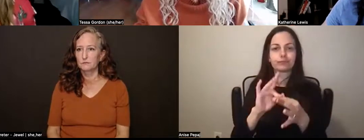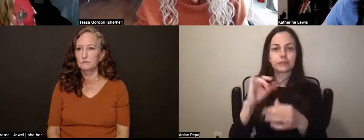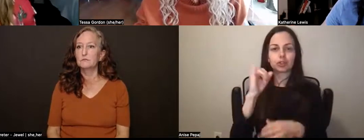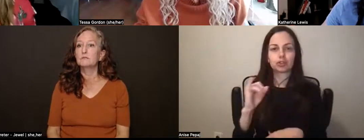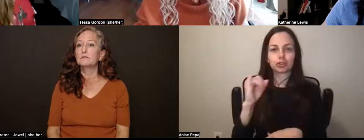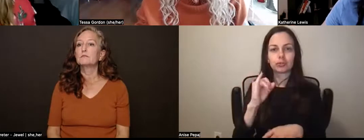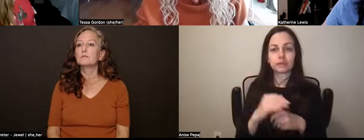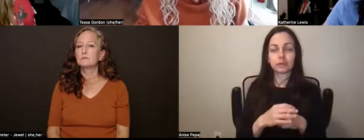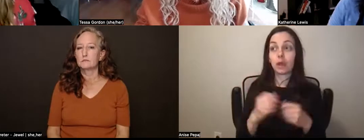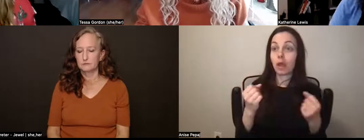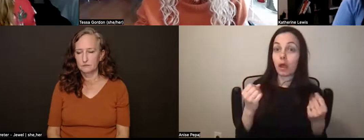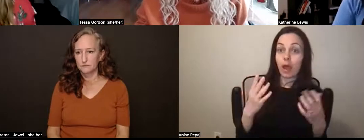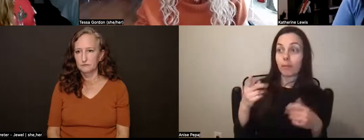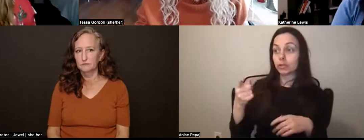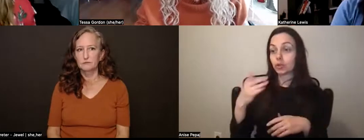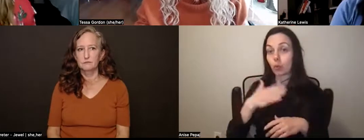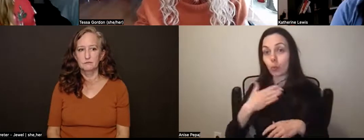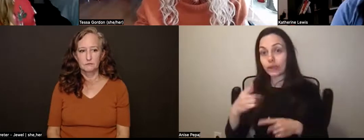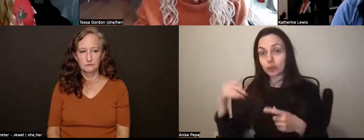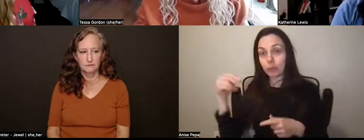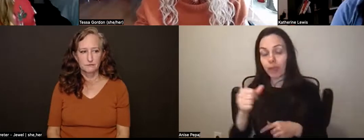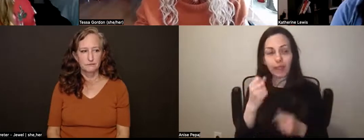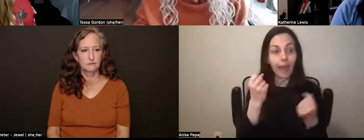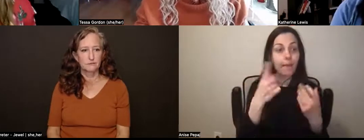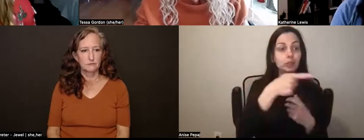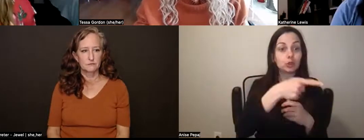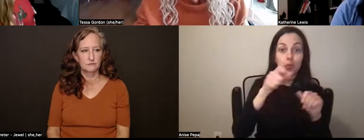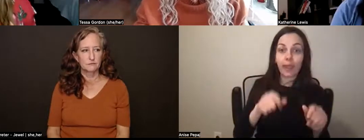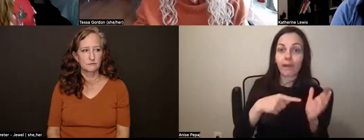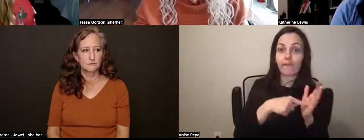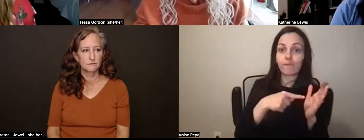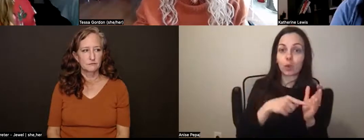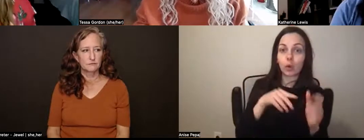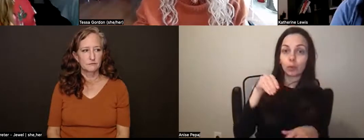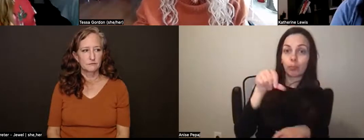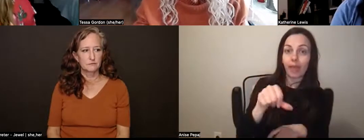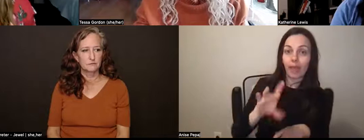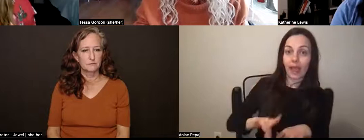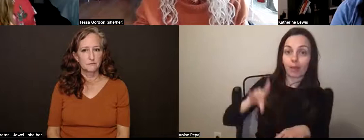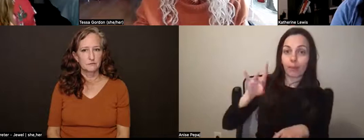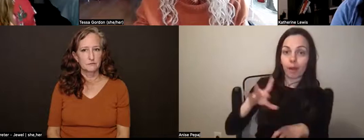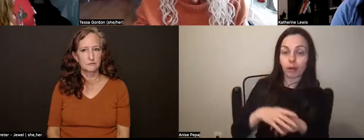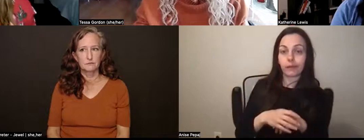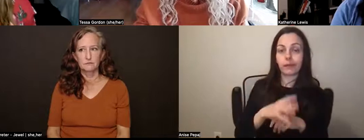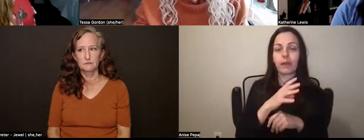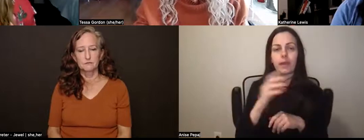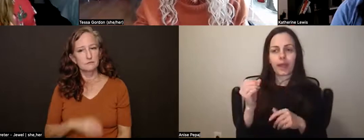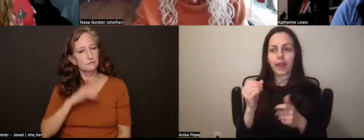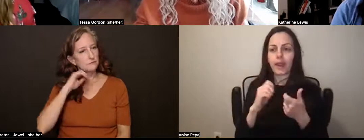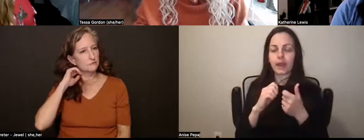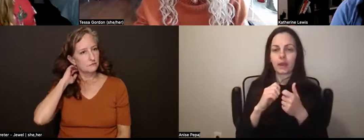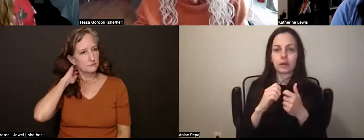to pay? How much can you afford to pay out of pocket? And then can you get to that person to actually make